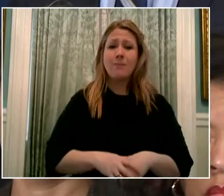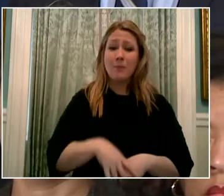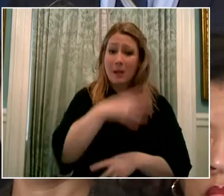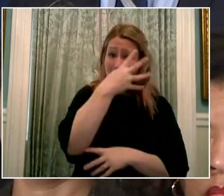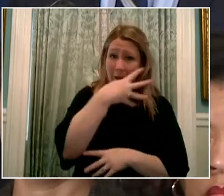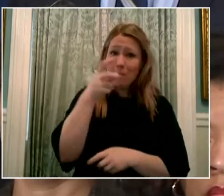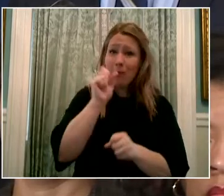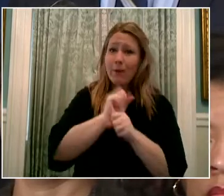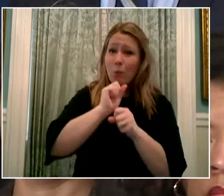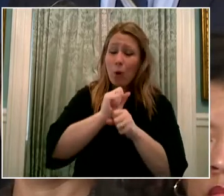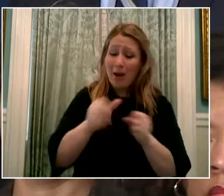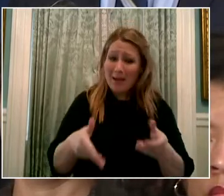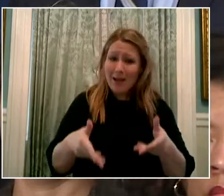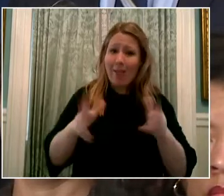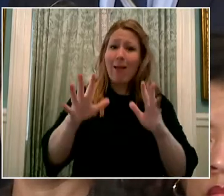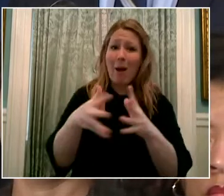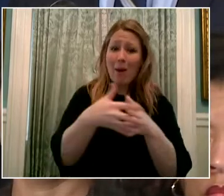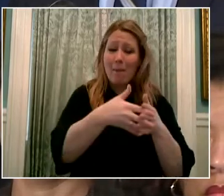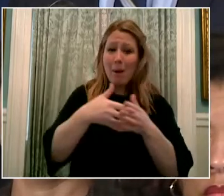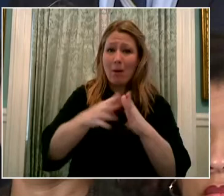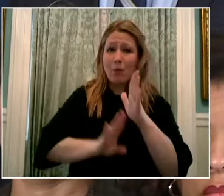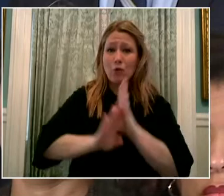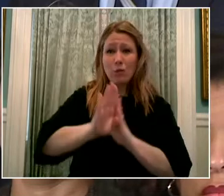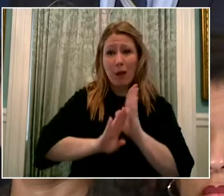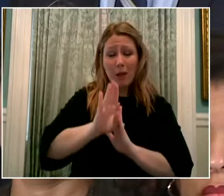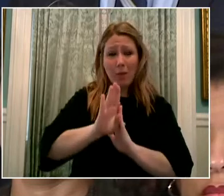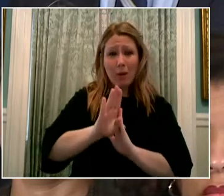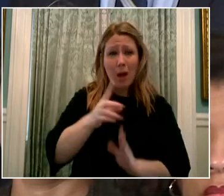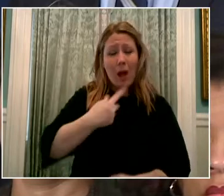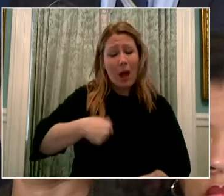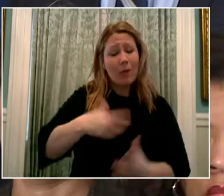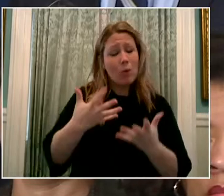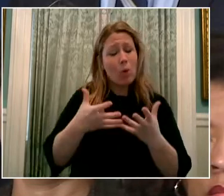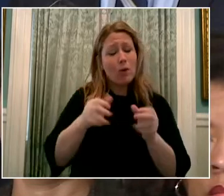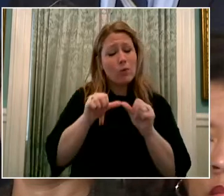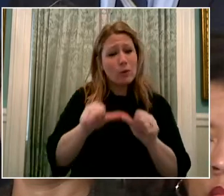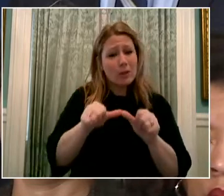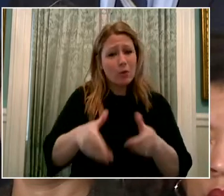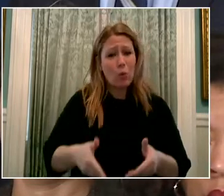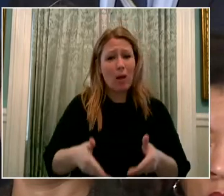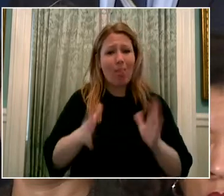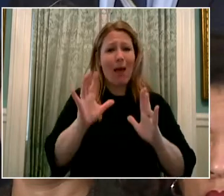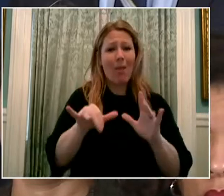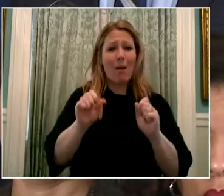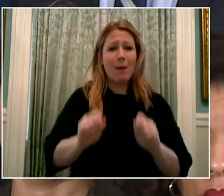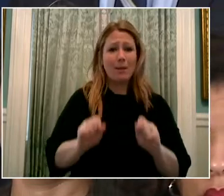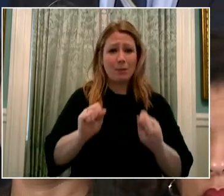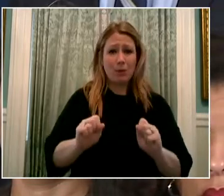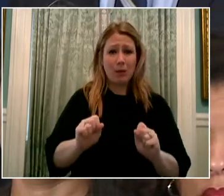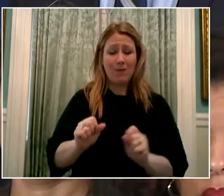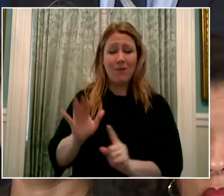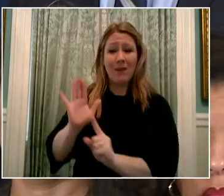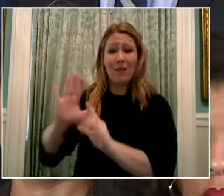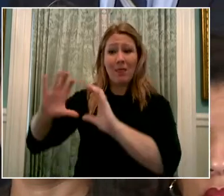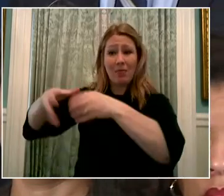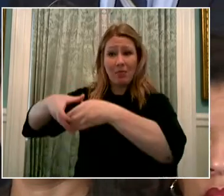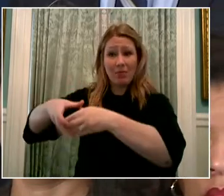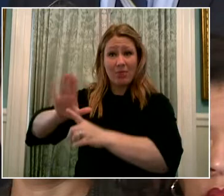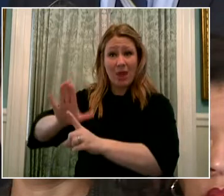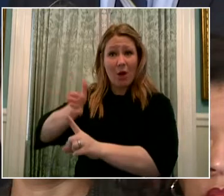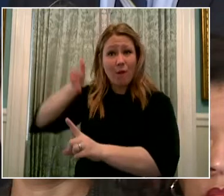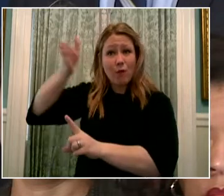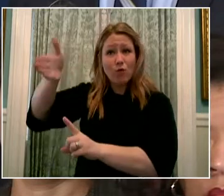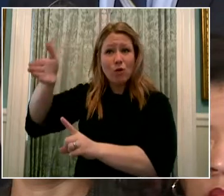want to continue to allow that possibility. Our future is connected to their future. We're in this the same. I stand here